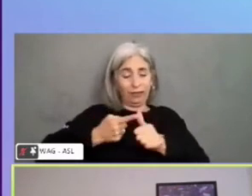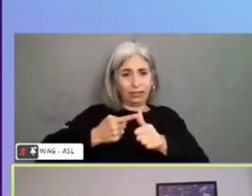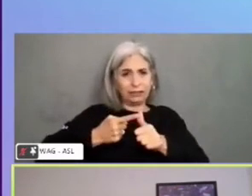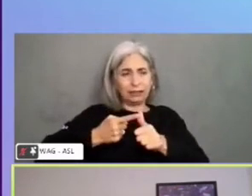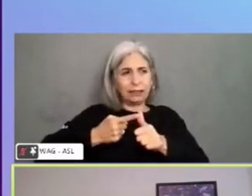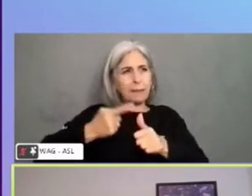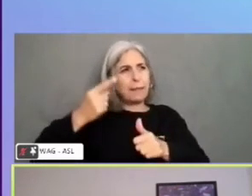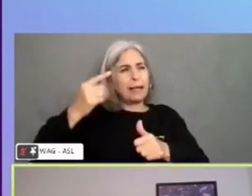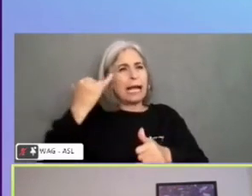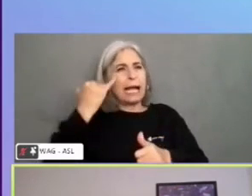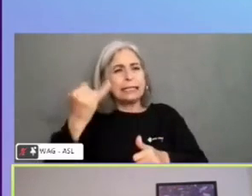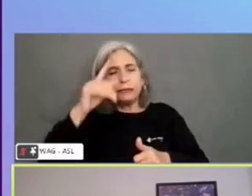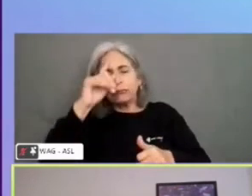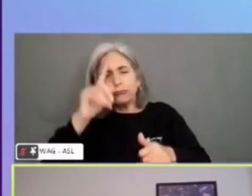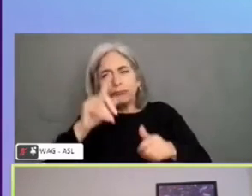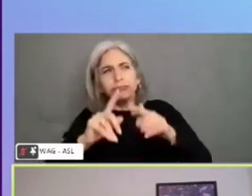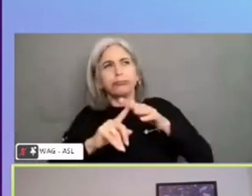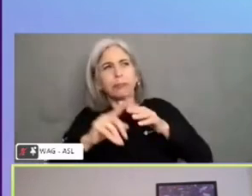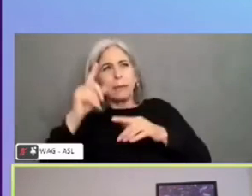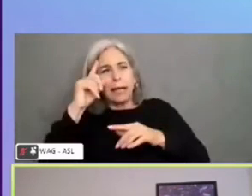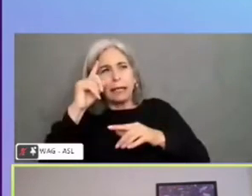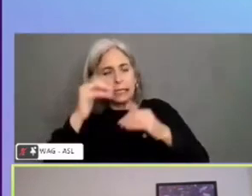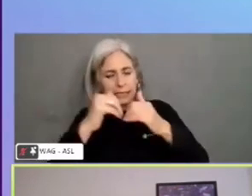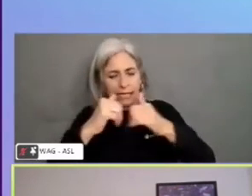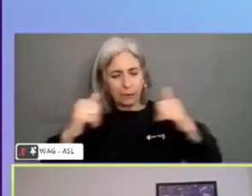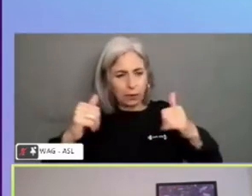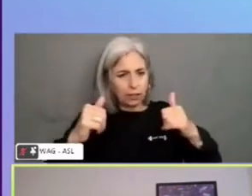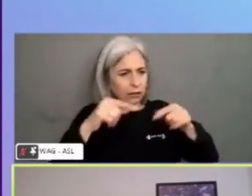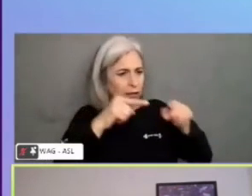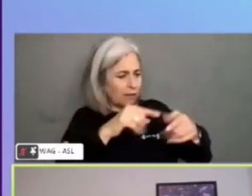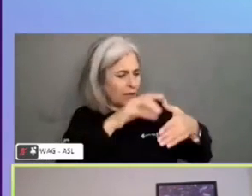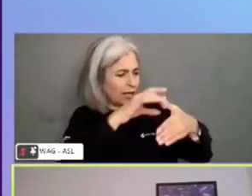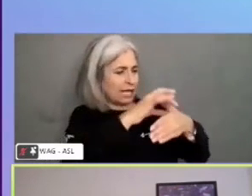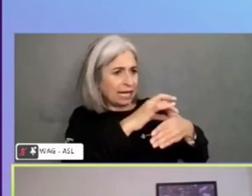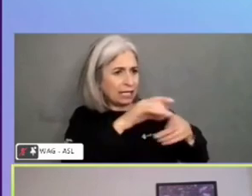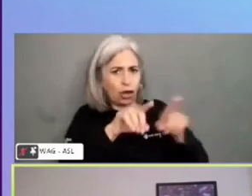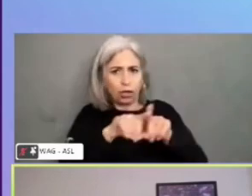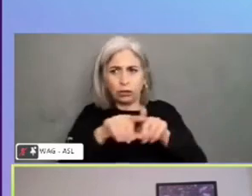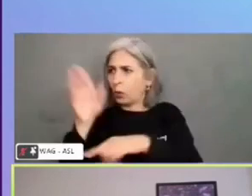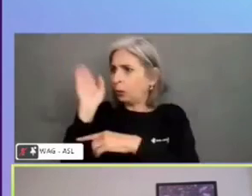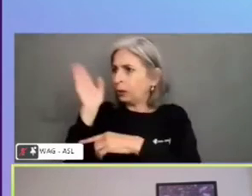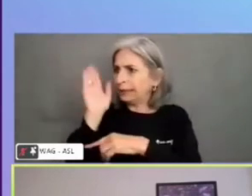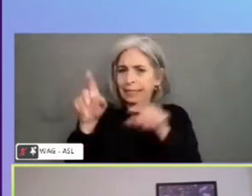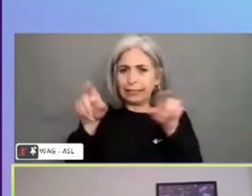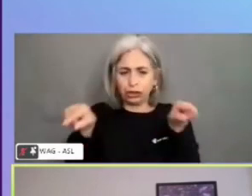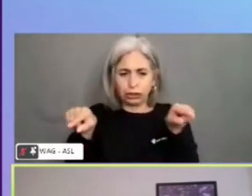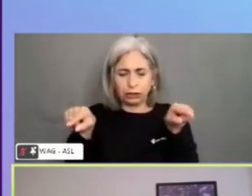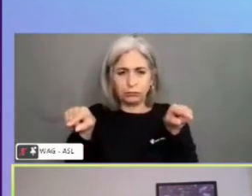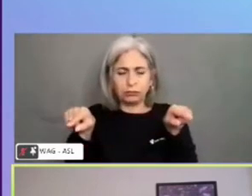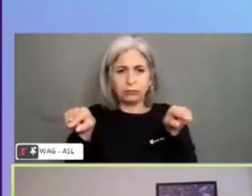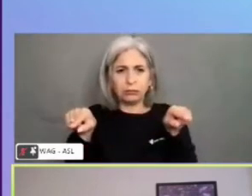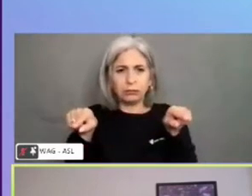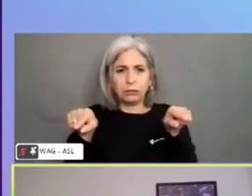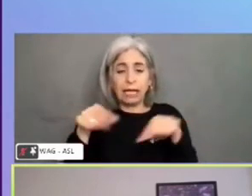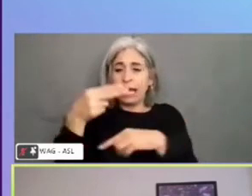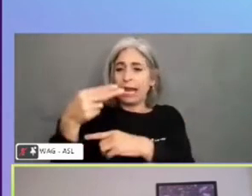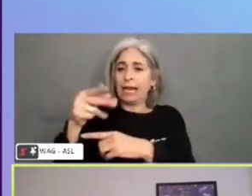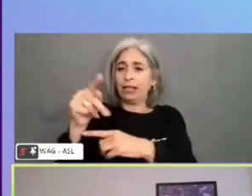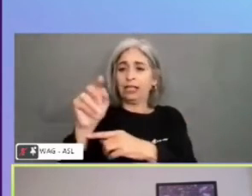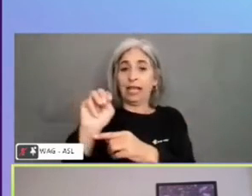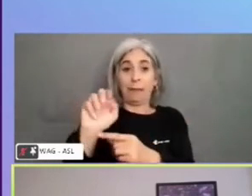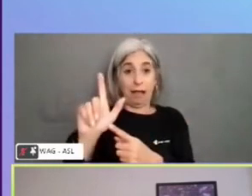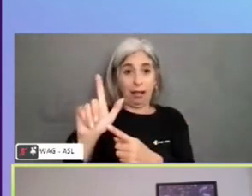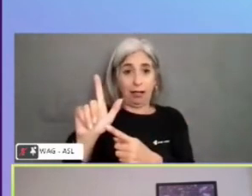idea of the separation of content and presentation, right? You've got your HTML, and